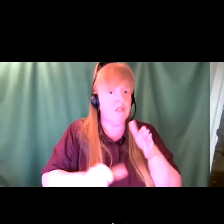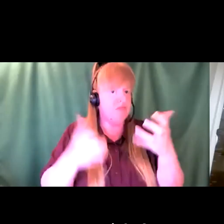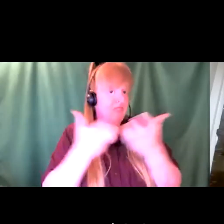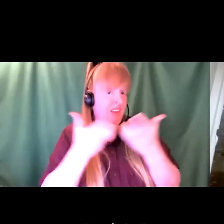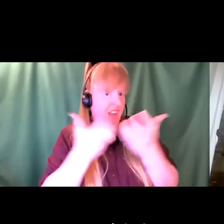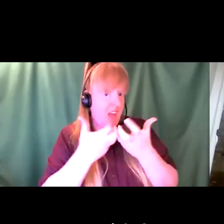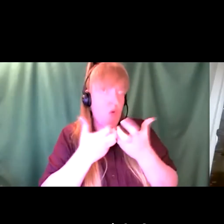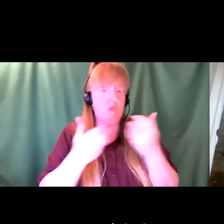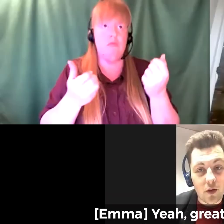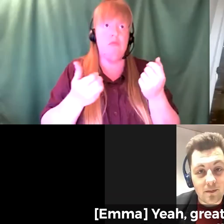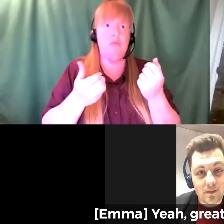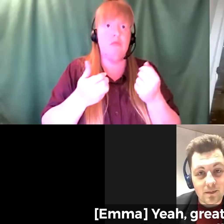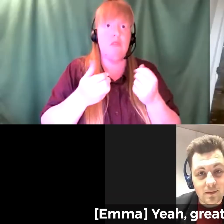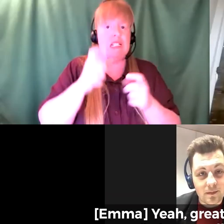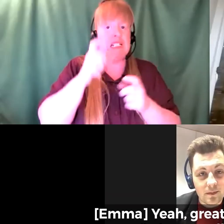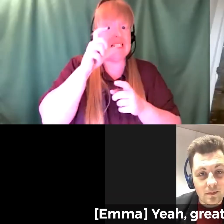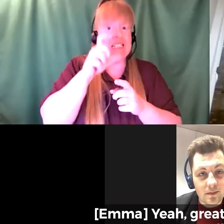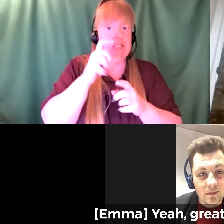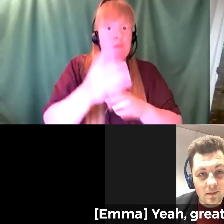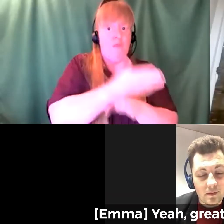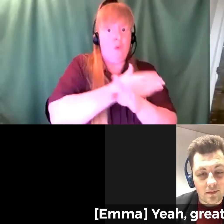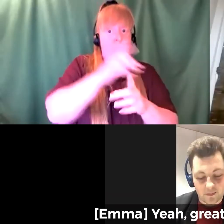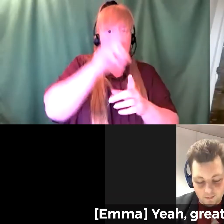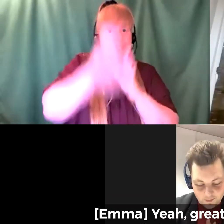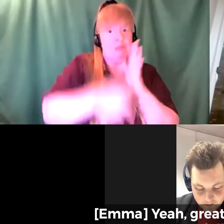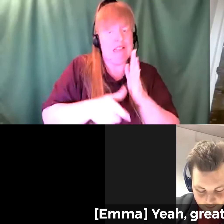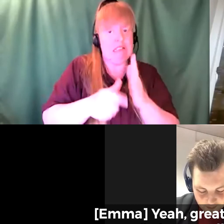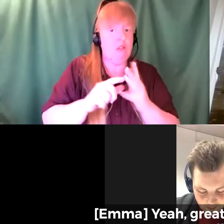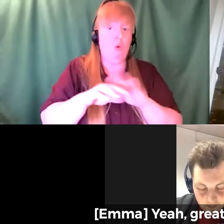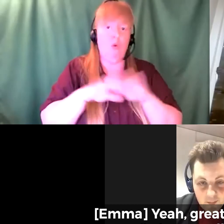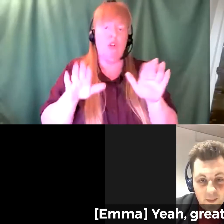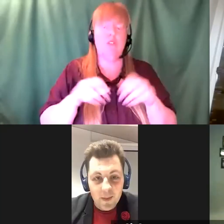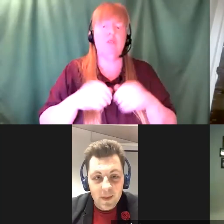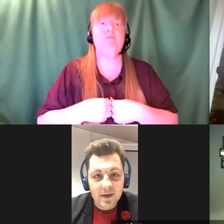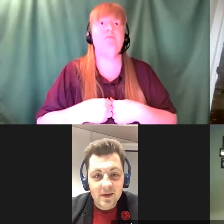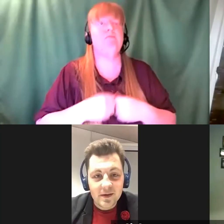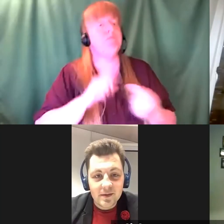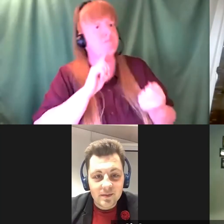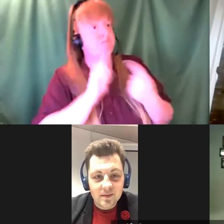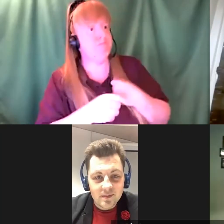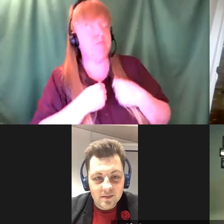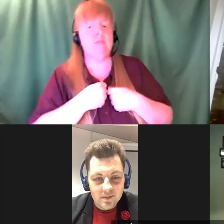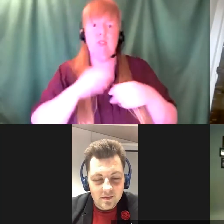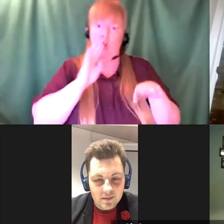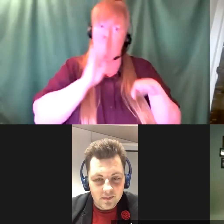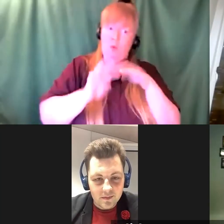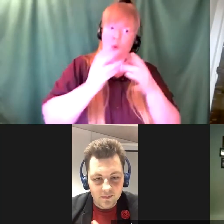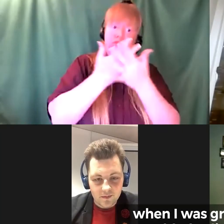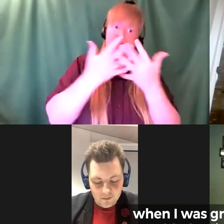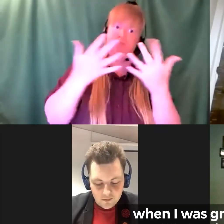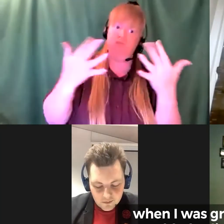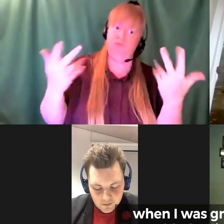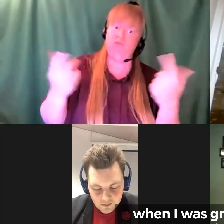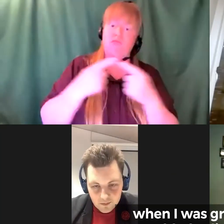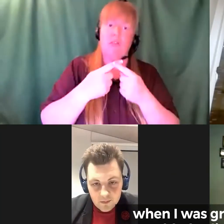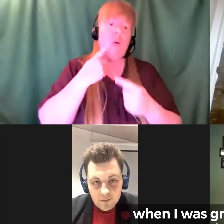before you were disabled or not? Yeah, great question, Carl. So I was really sporty. I did every sport going, really, when